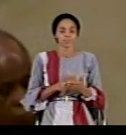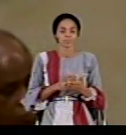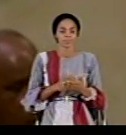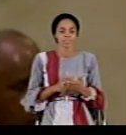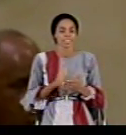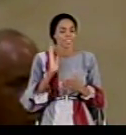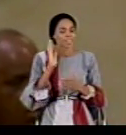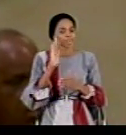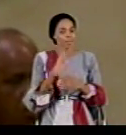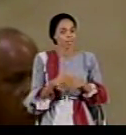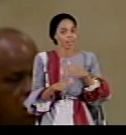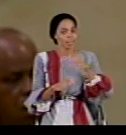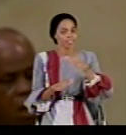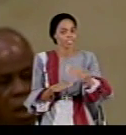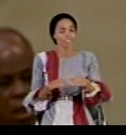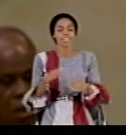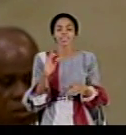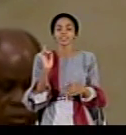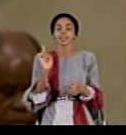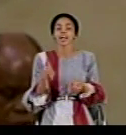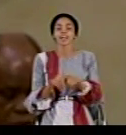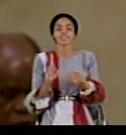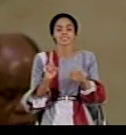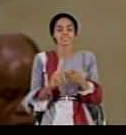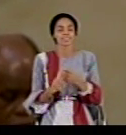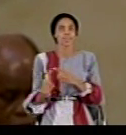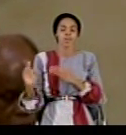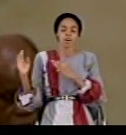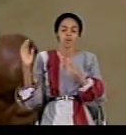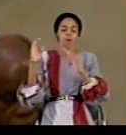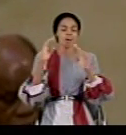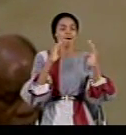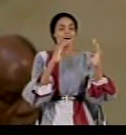soldiers. Marching us to